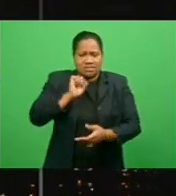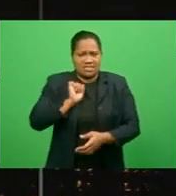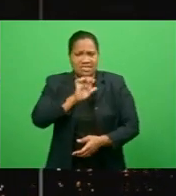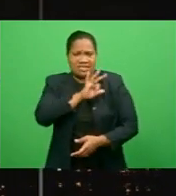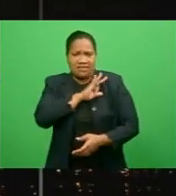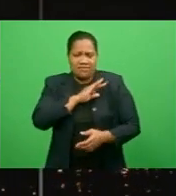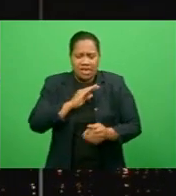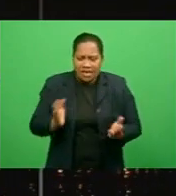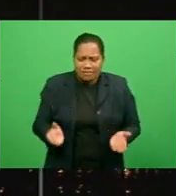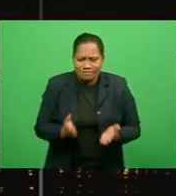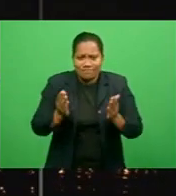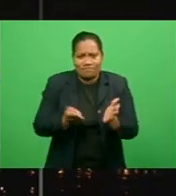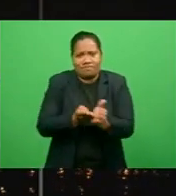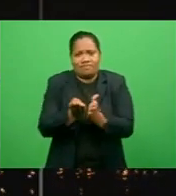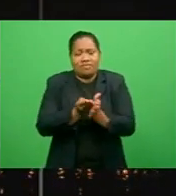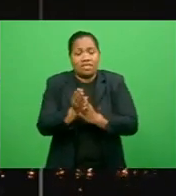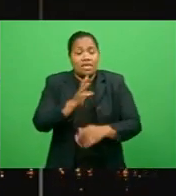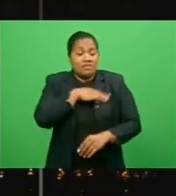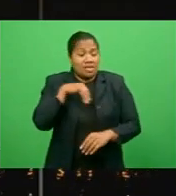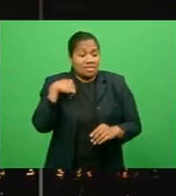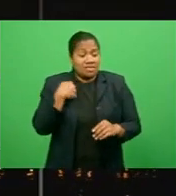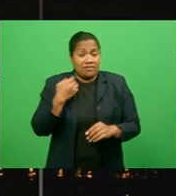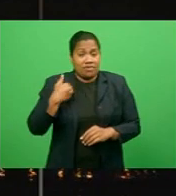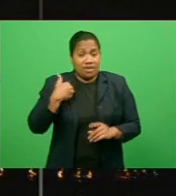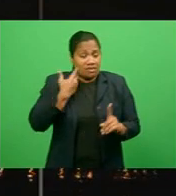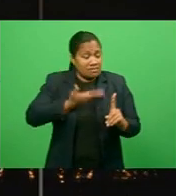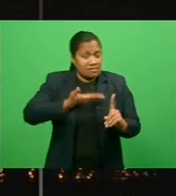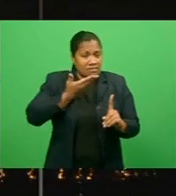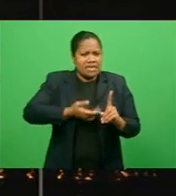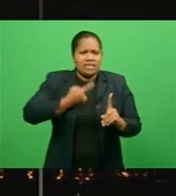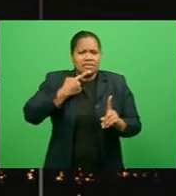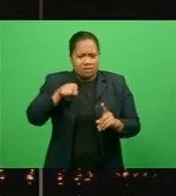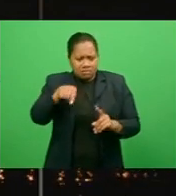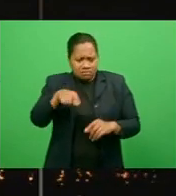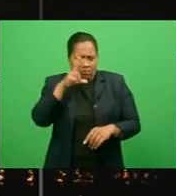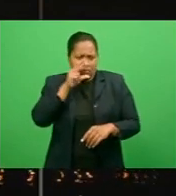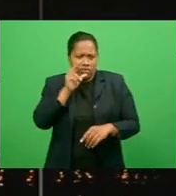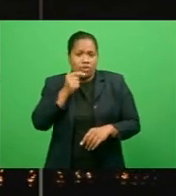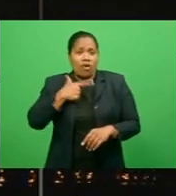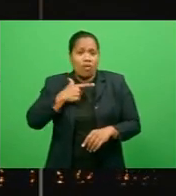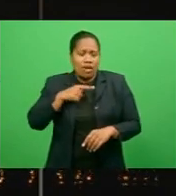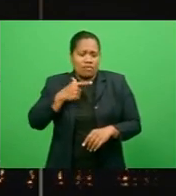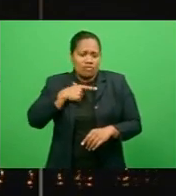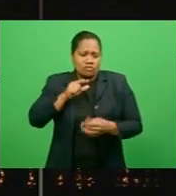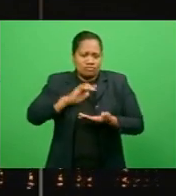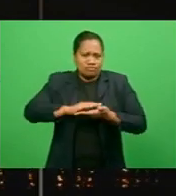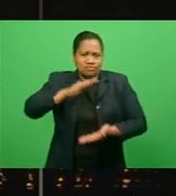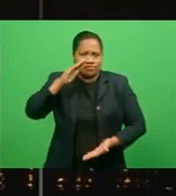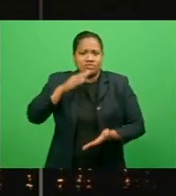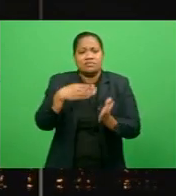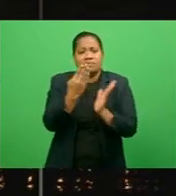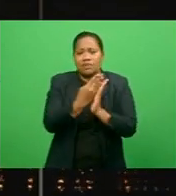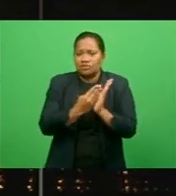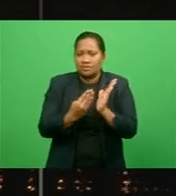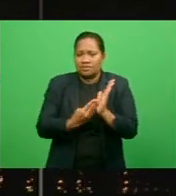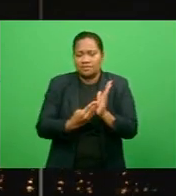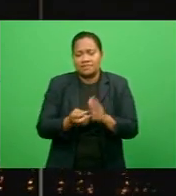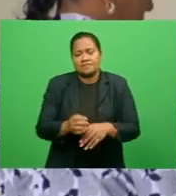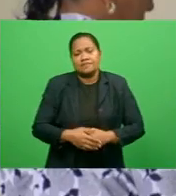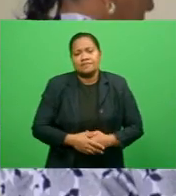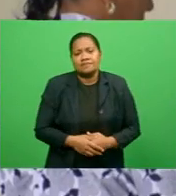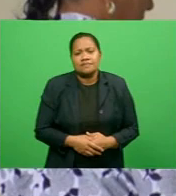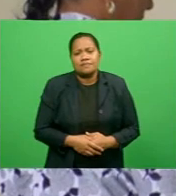Minister Dr. Ifiremi Wangainambete says this was made possible by progressive budget increases. Corre Tandulala